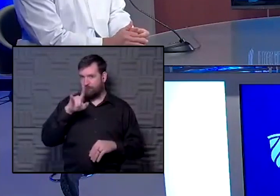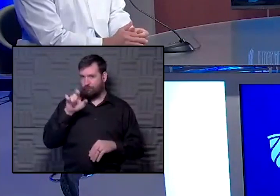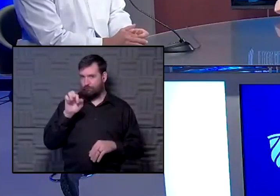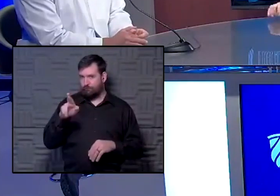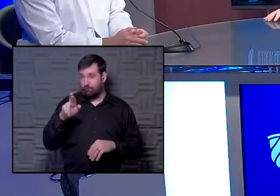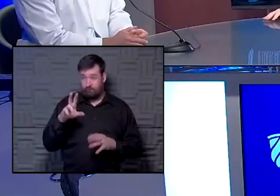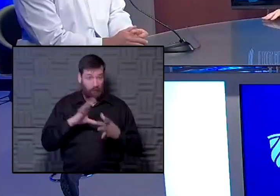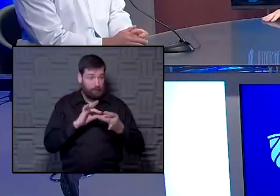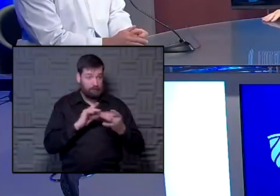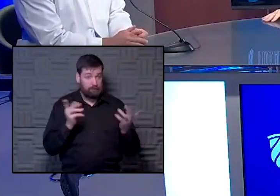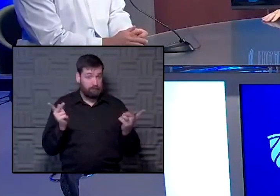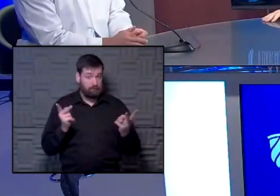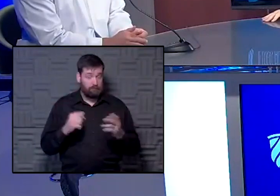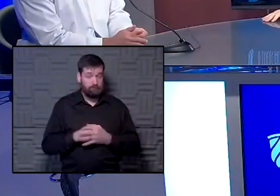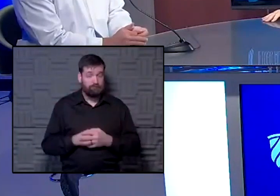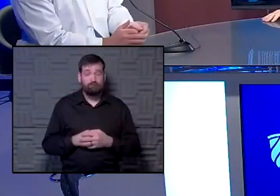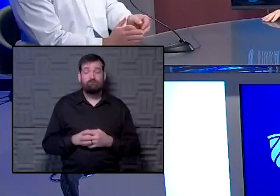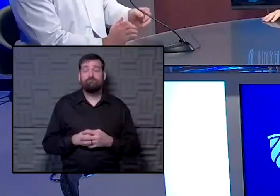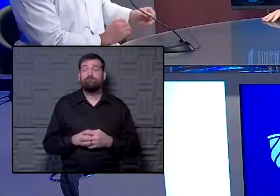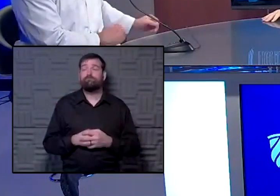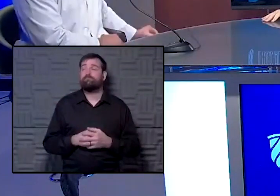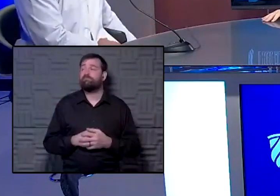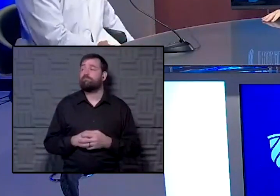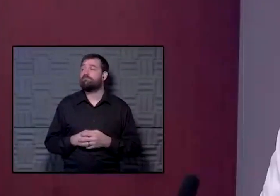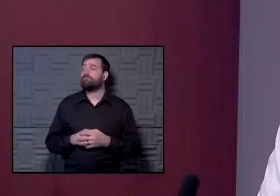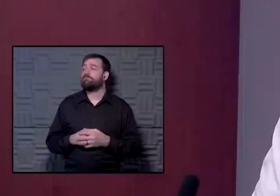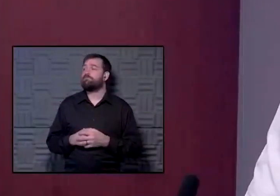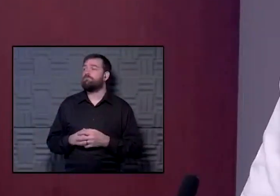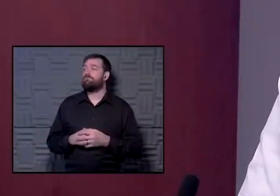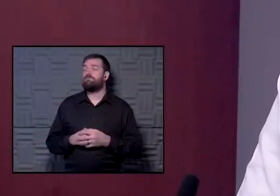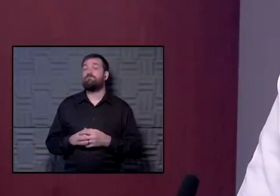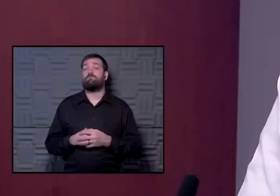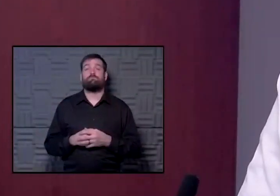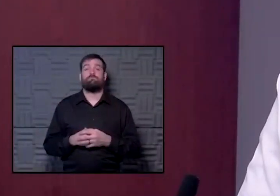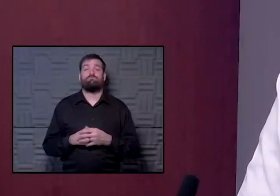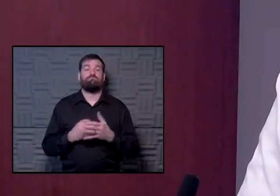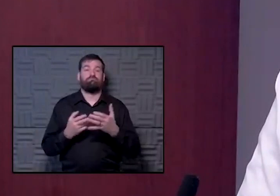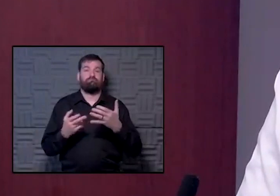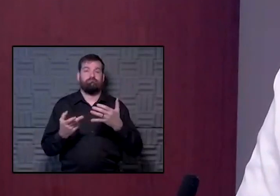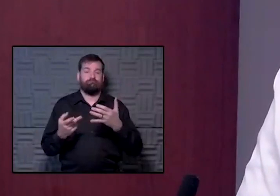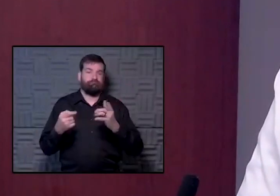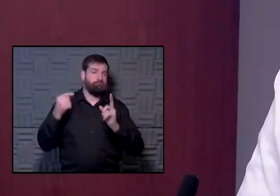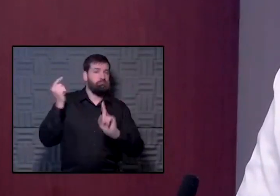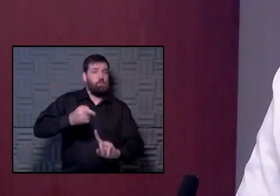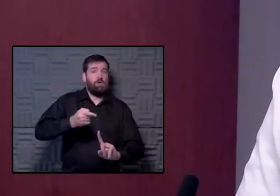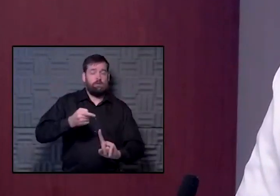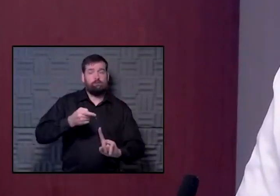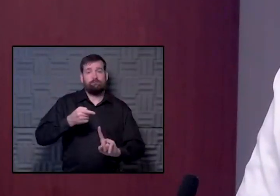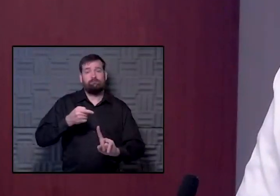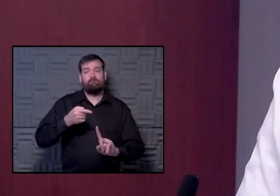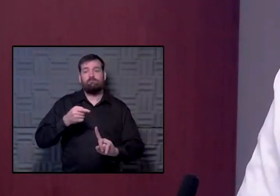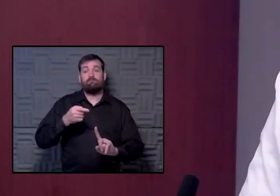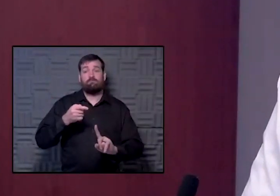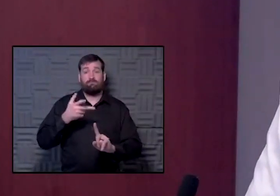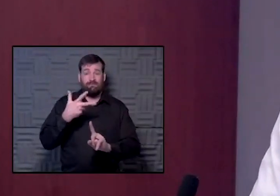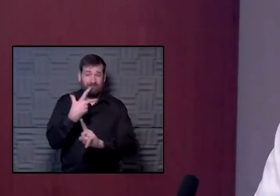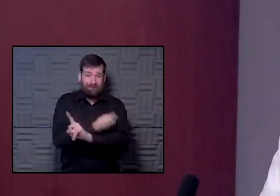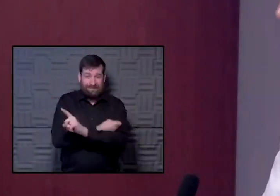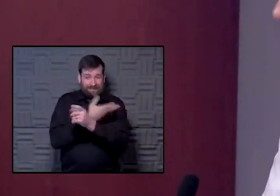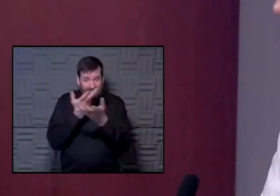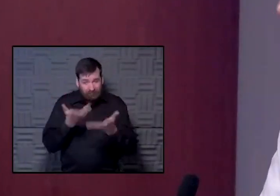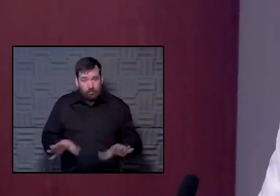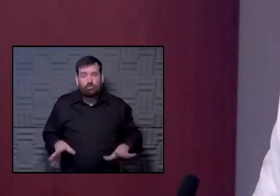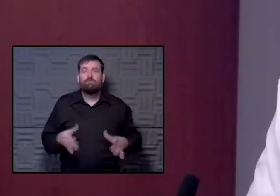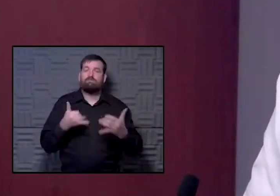guys? Well, I would say that the number one take-home story is that even after your vaccine, you still